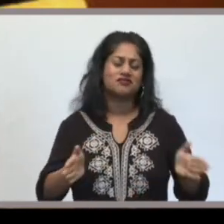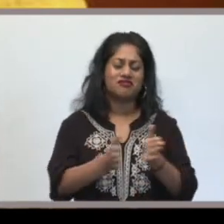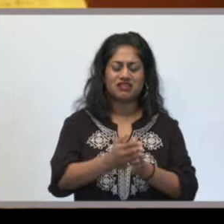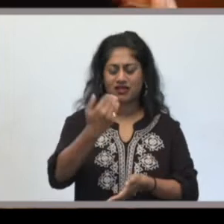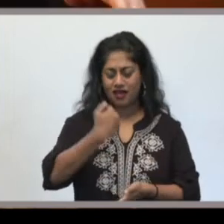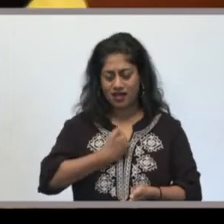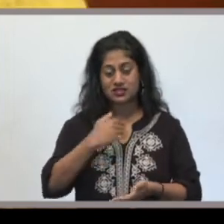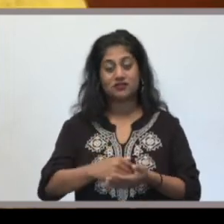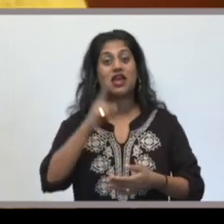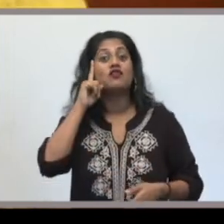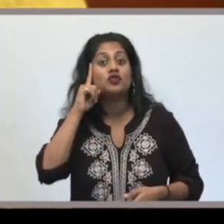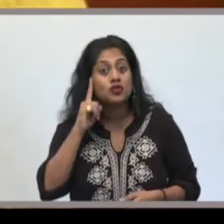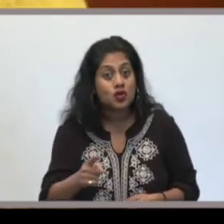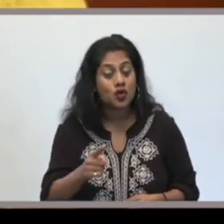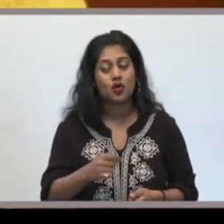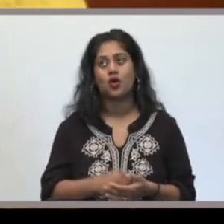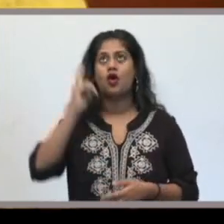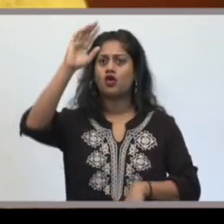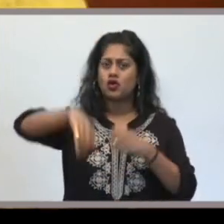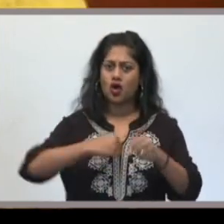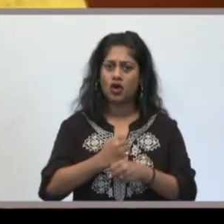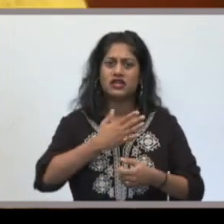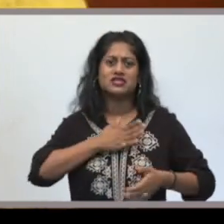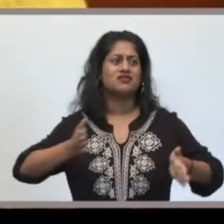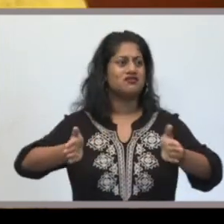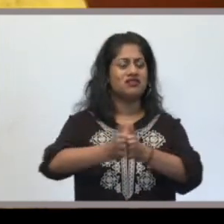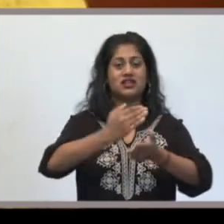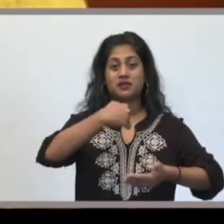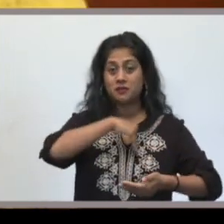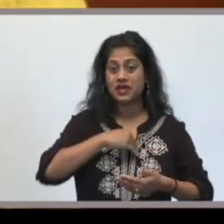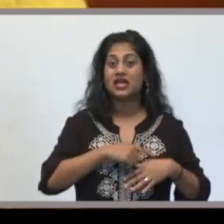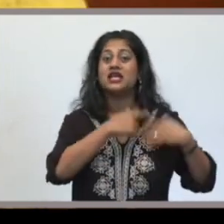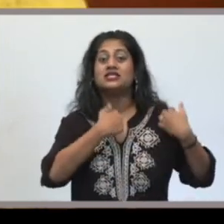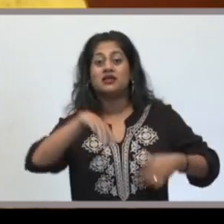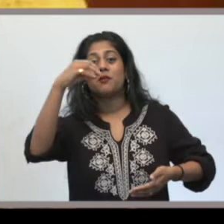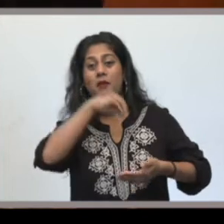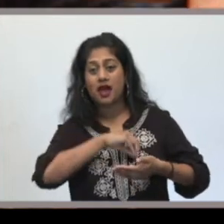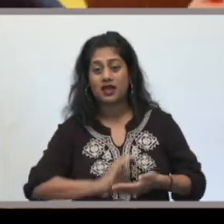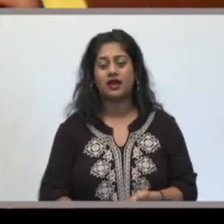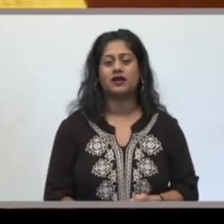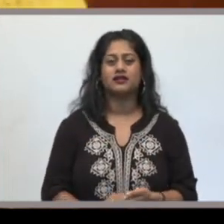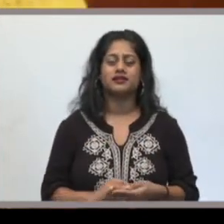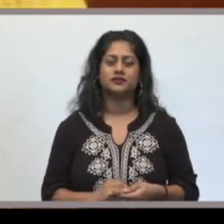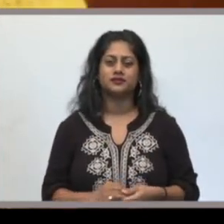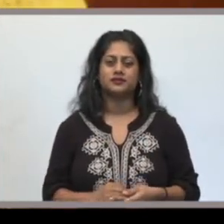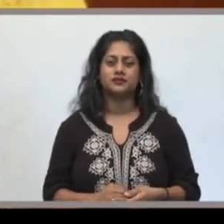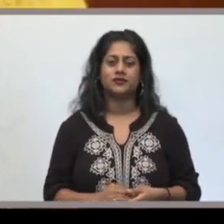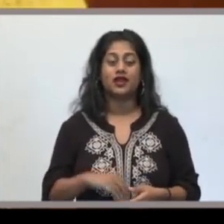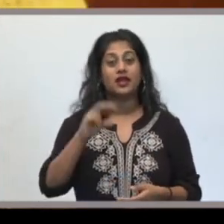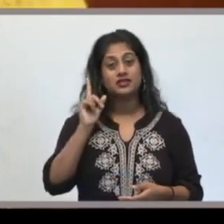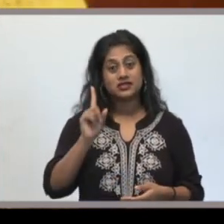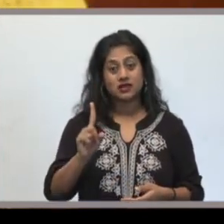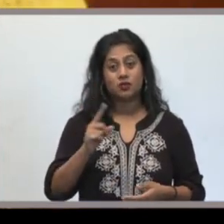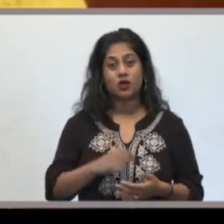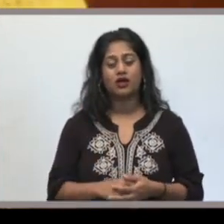one, realize that God is with you. But how do you get out of the pain and get on with life? Well, step two, let's